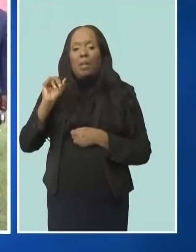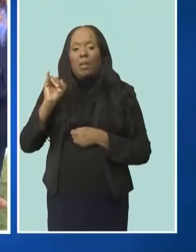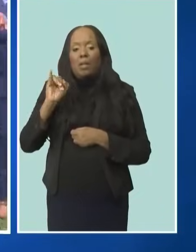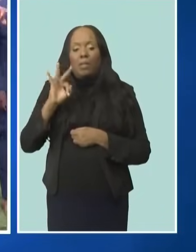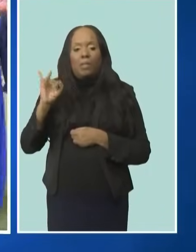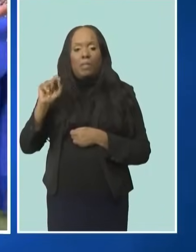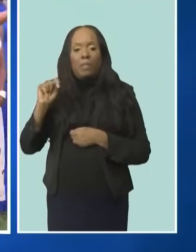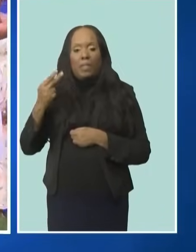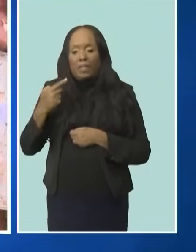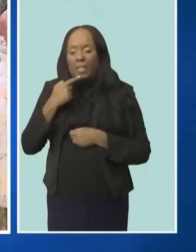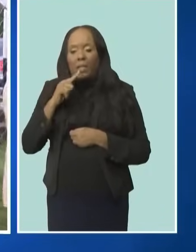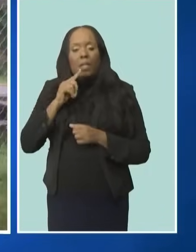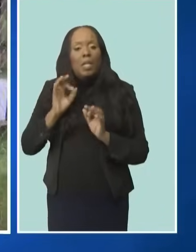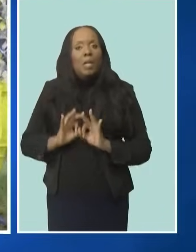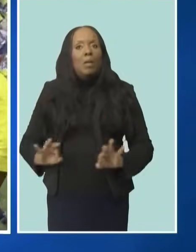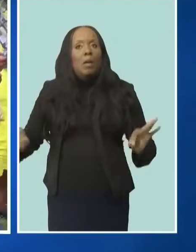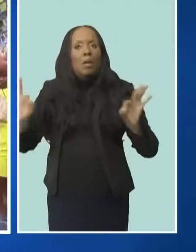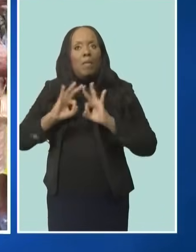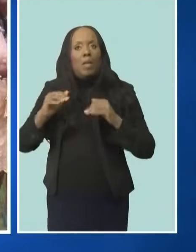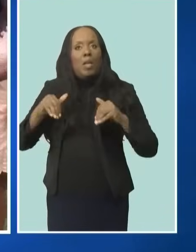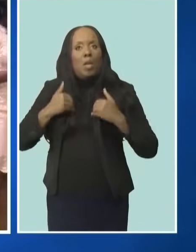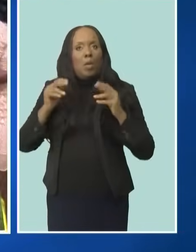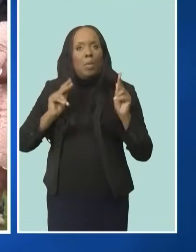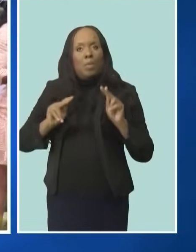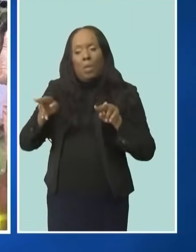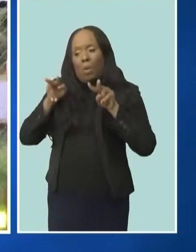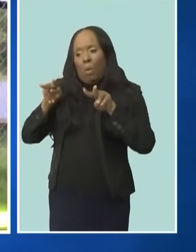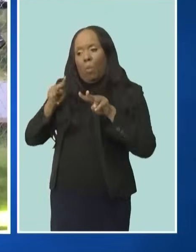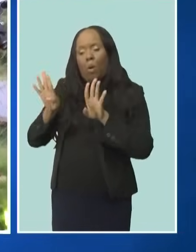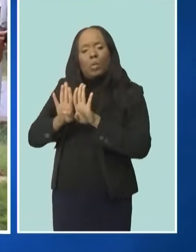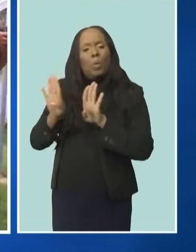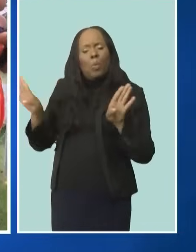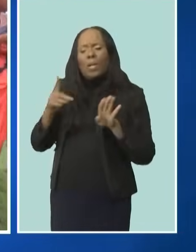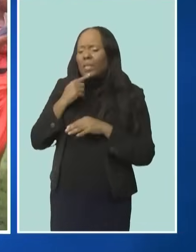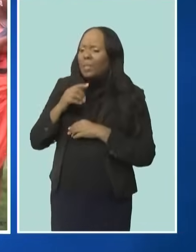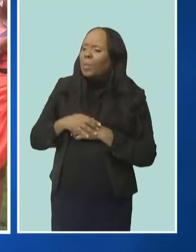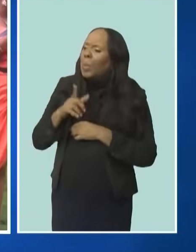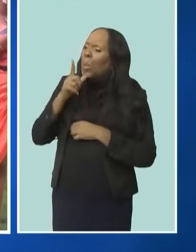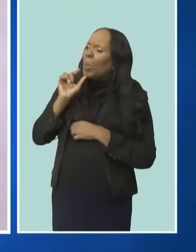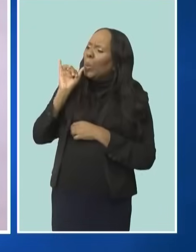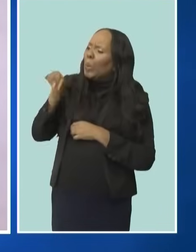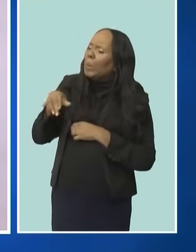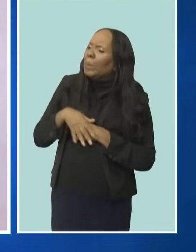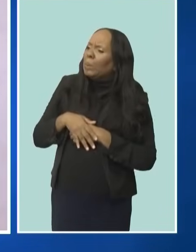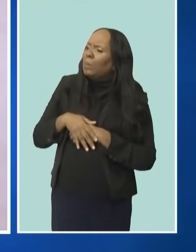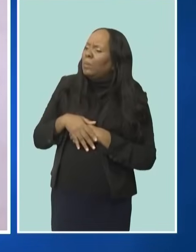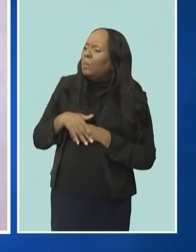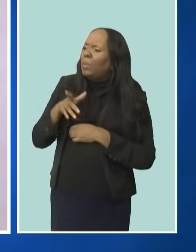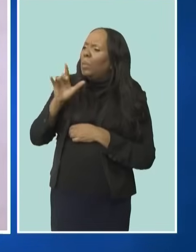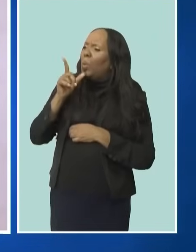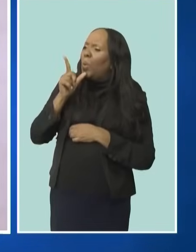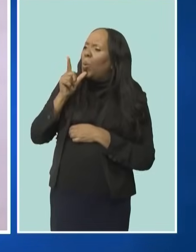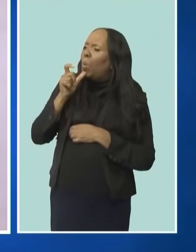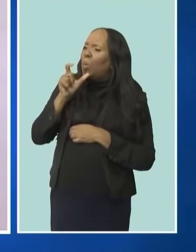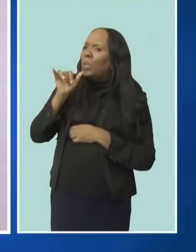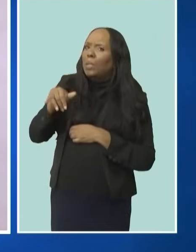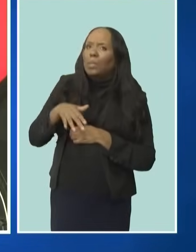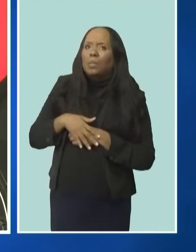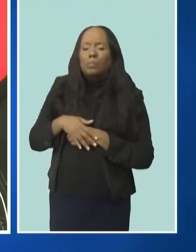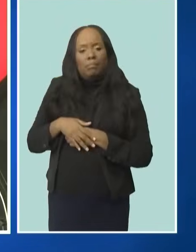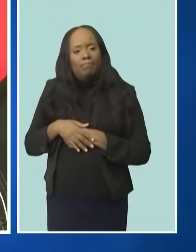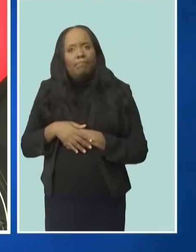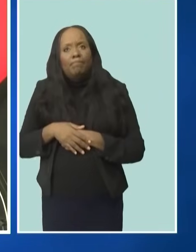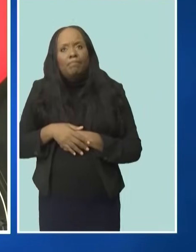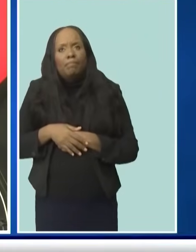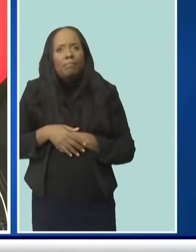for young people to look at the wall and ask about the lives of the people whose names are written on it. Why?